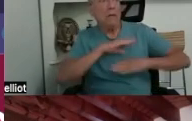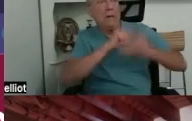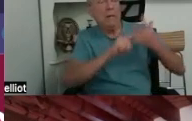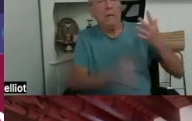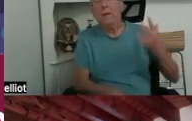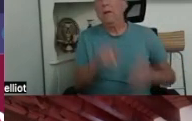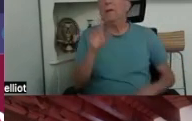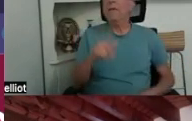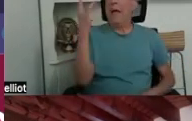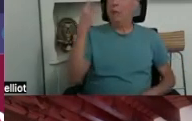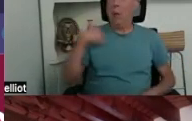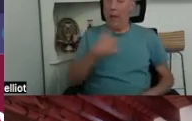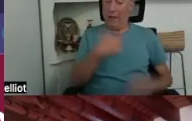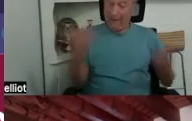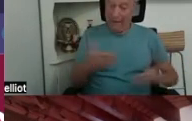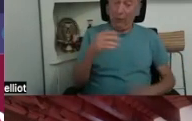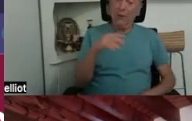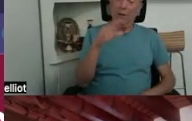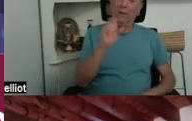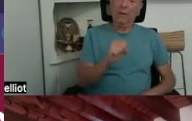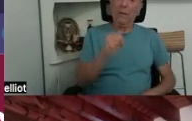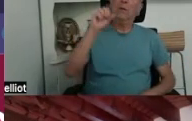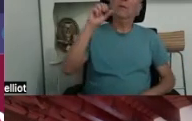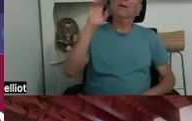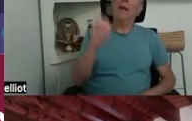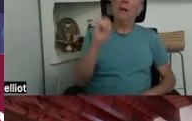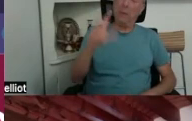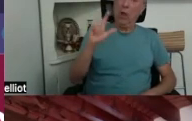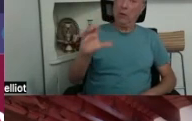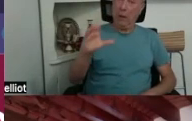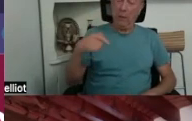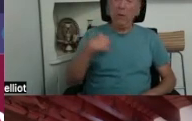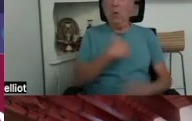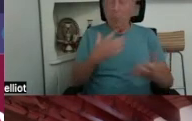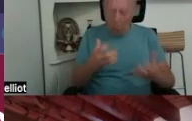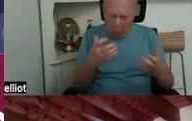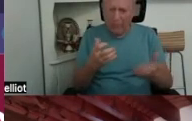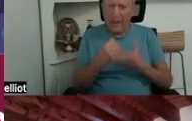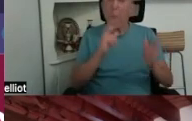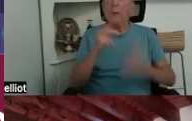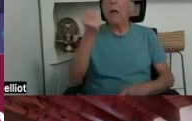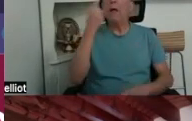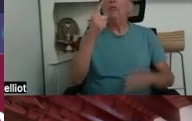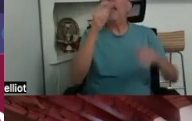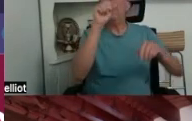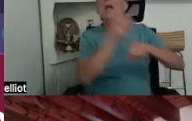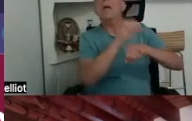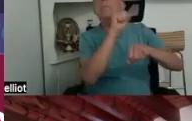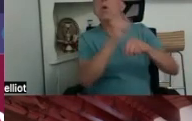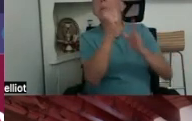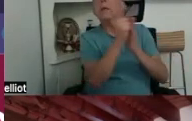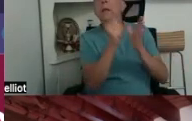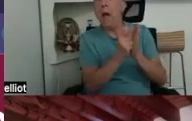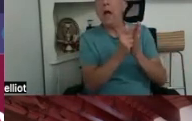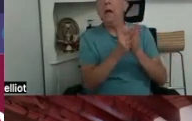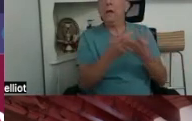at the Sustainable Economies Law Center is to help people understand employment law so that they can start